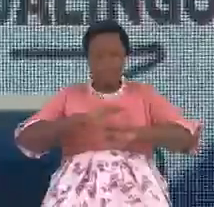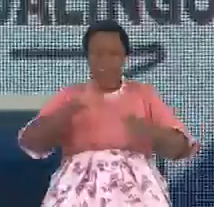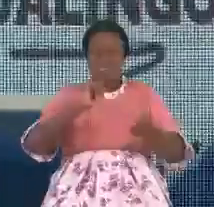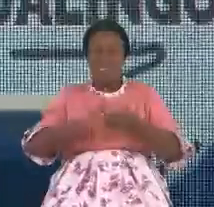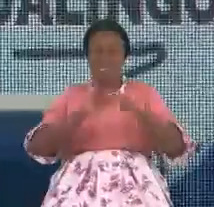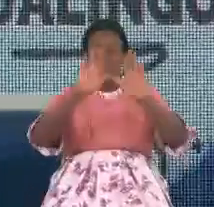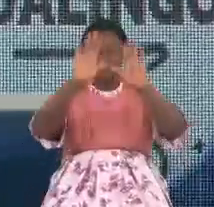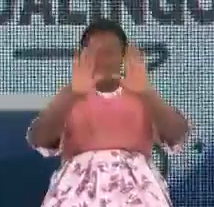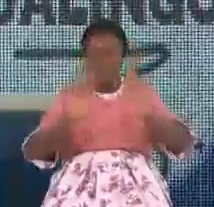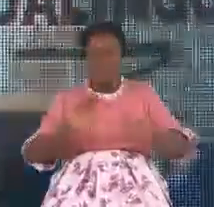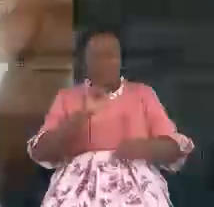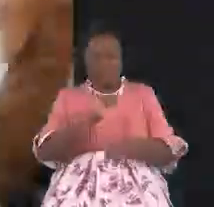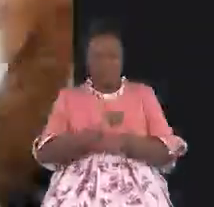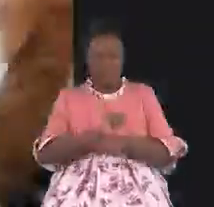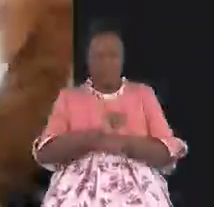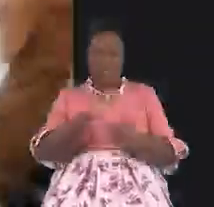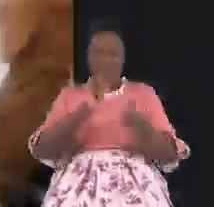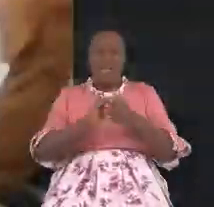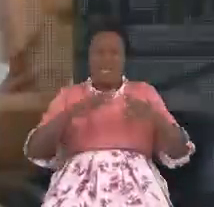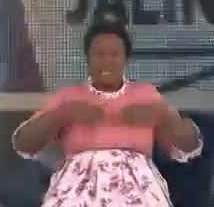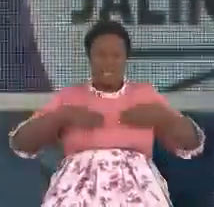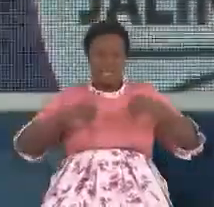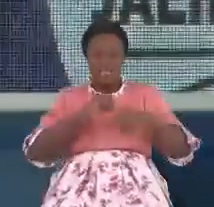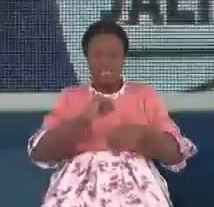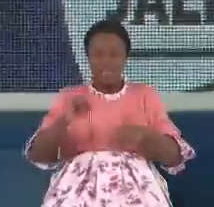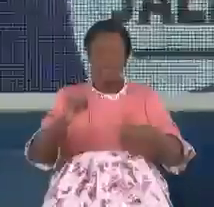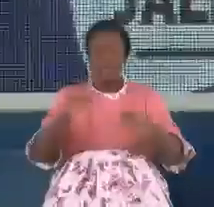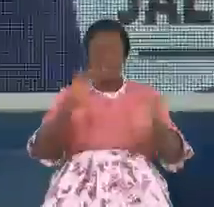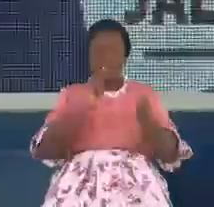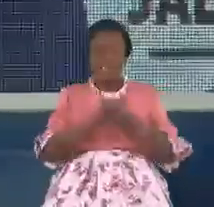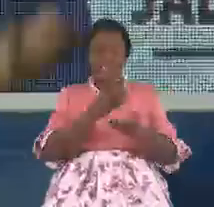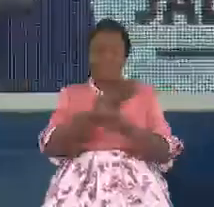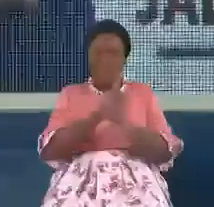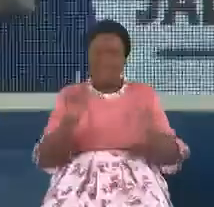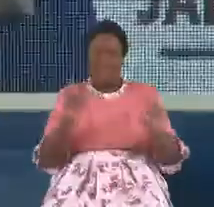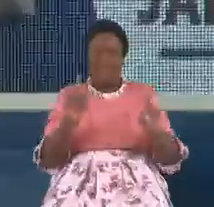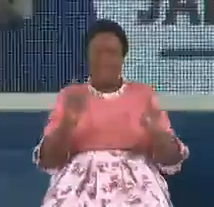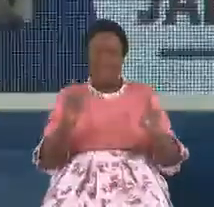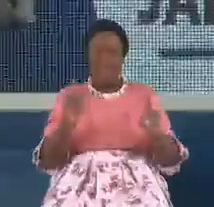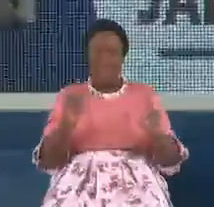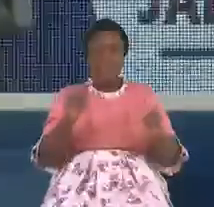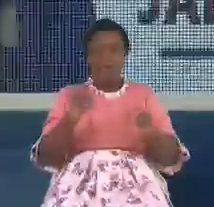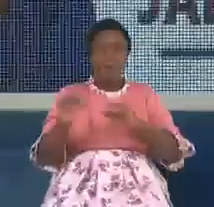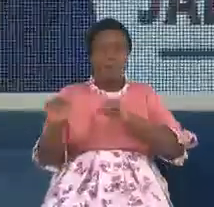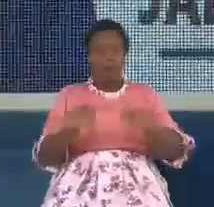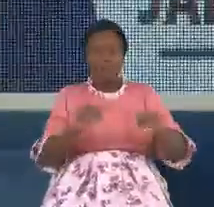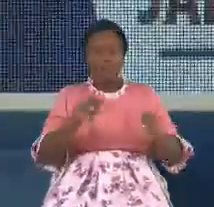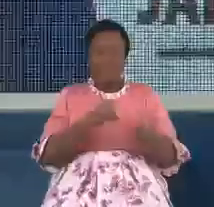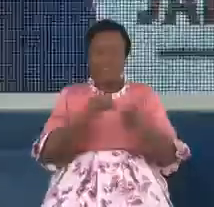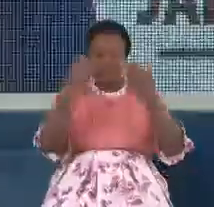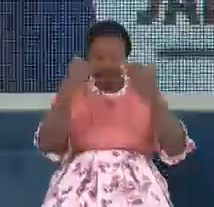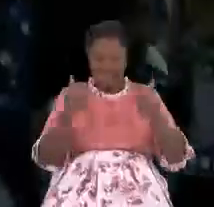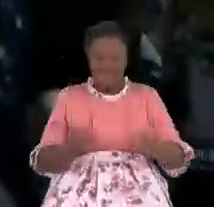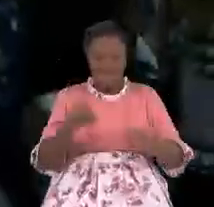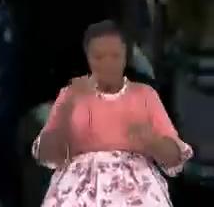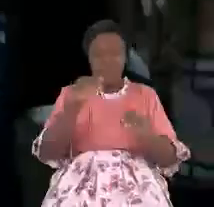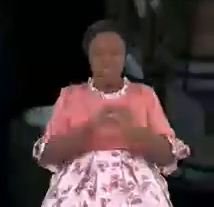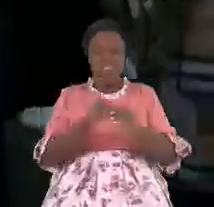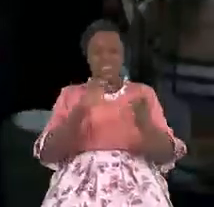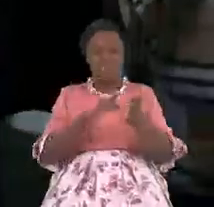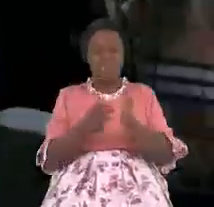miracle, that healing, that deliverance, perform it now in